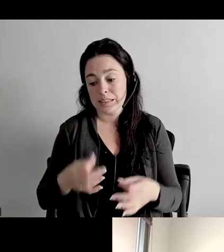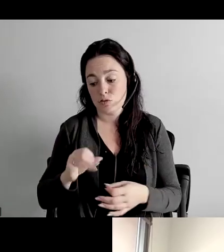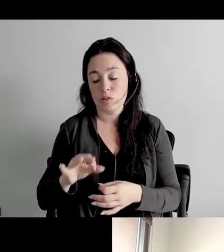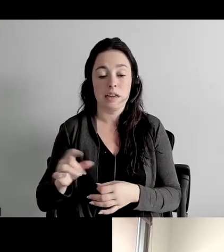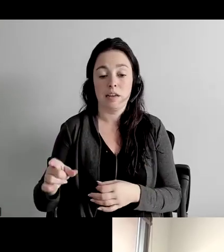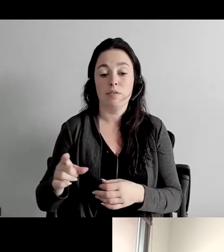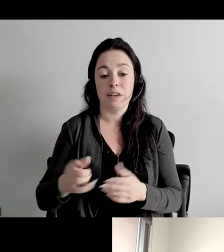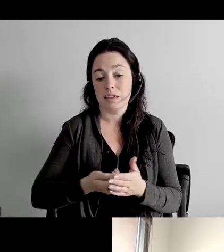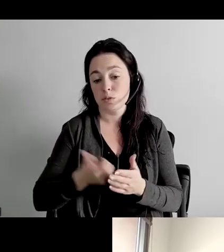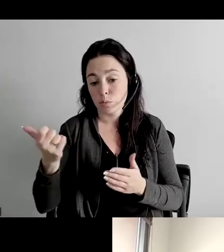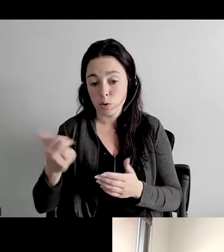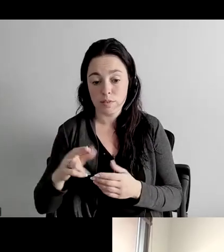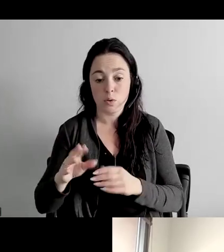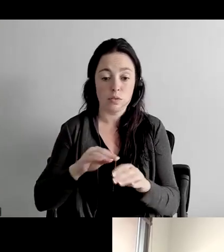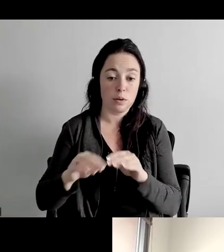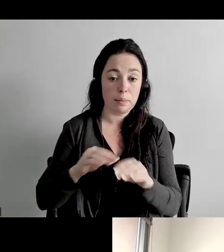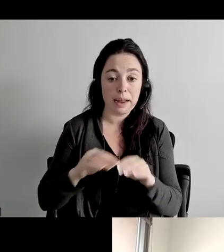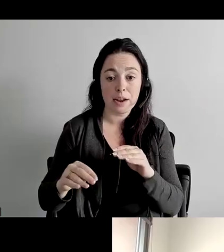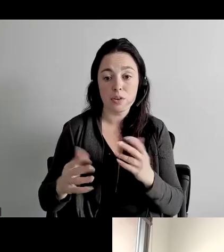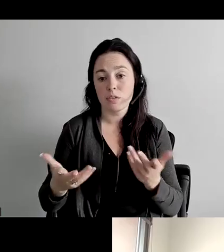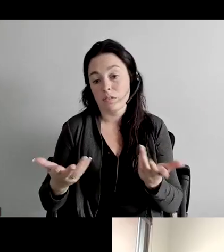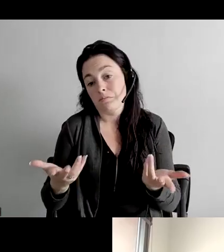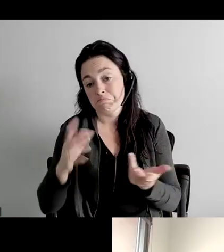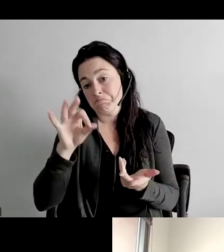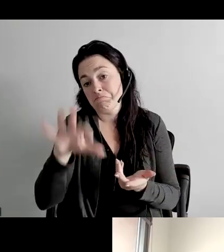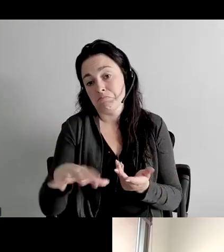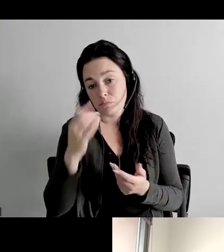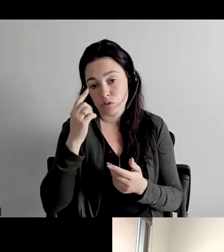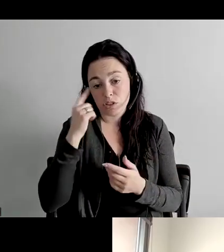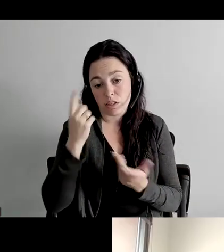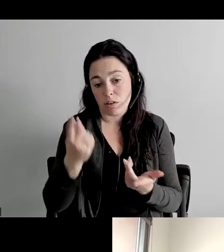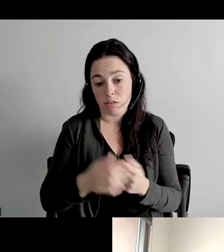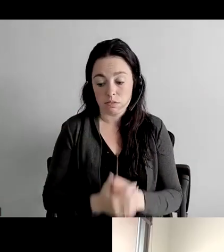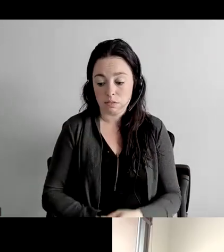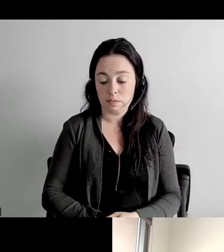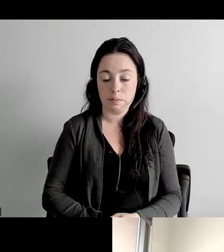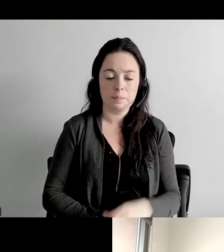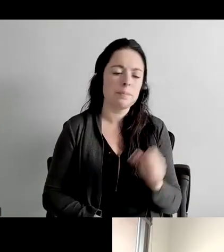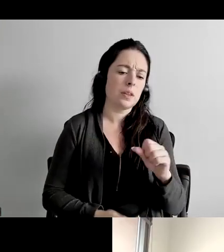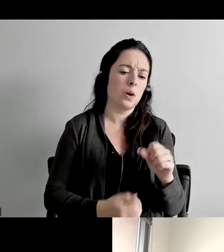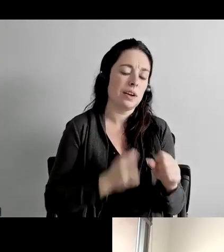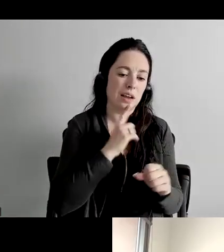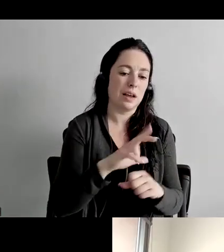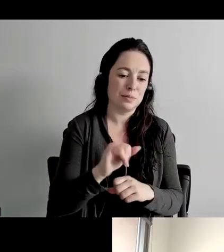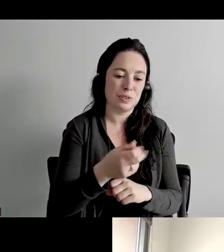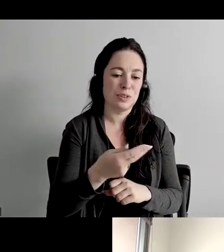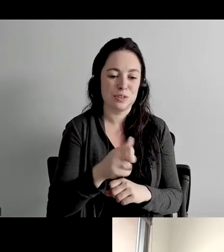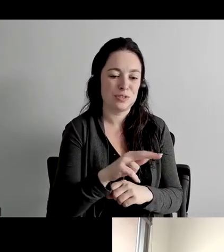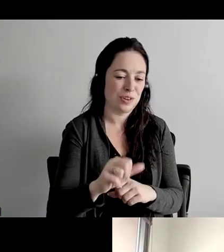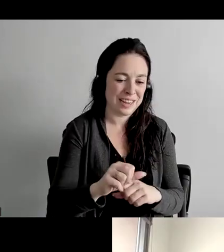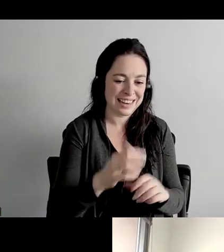gets removed or repaired. That's just a thought to spitball out there. I'm sure Johanna has thoughts on this,